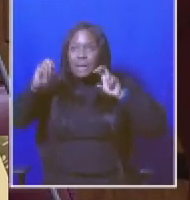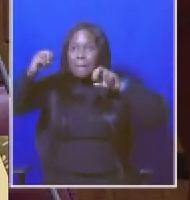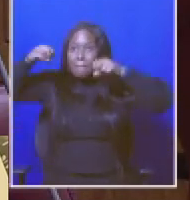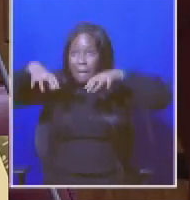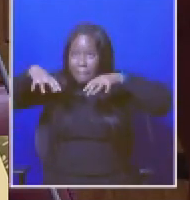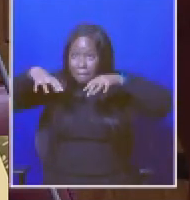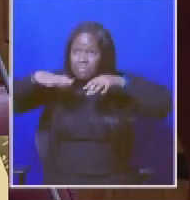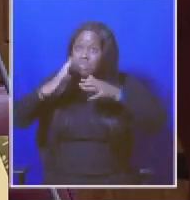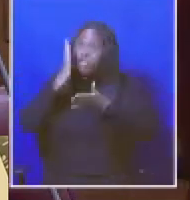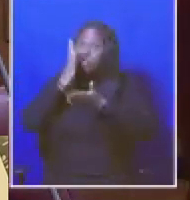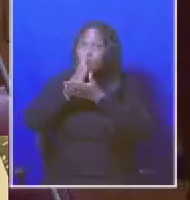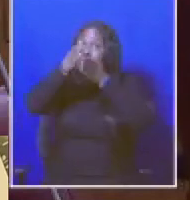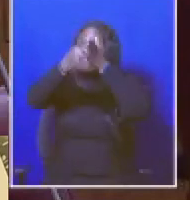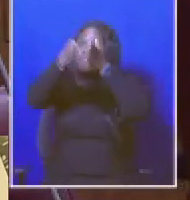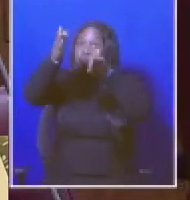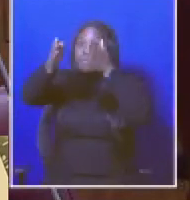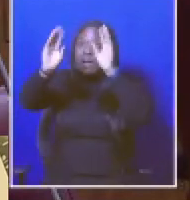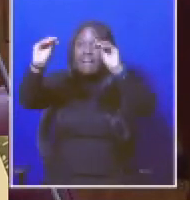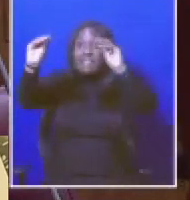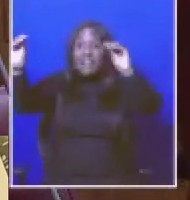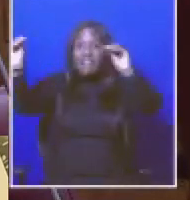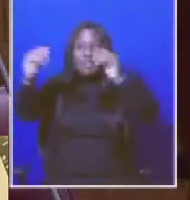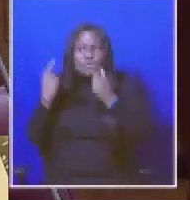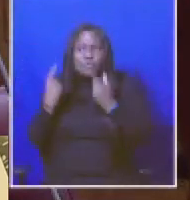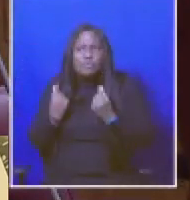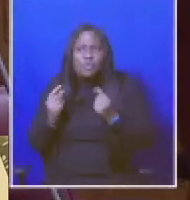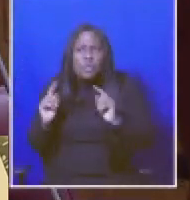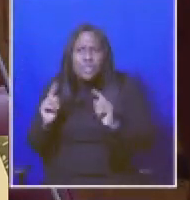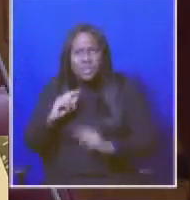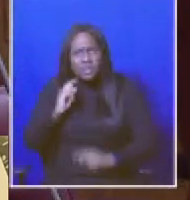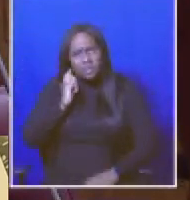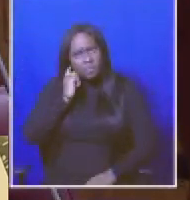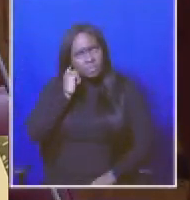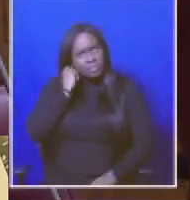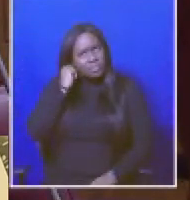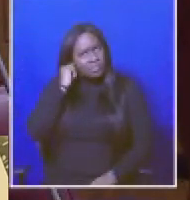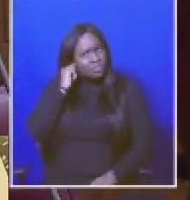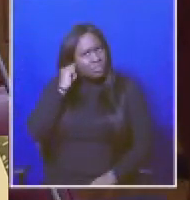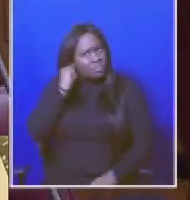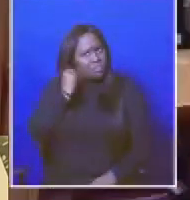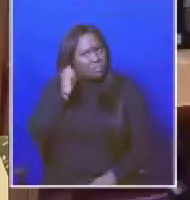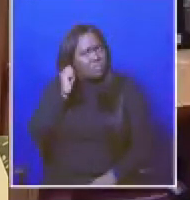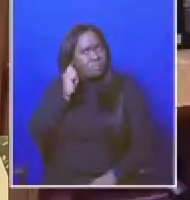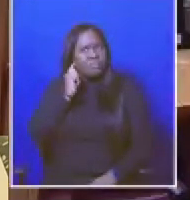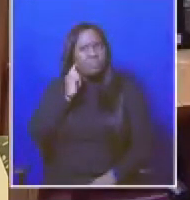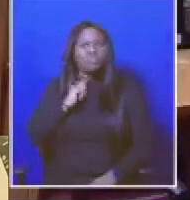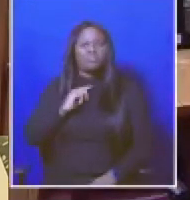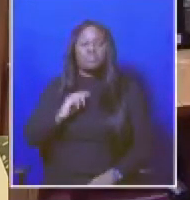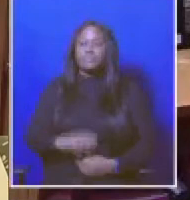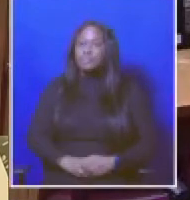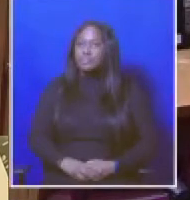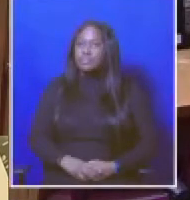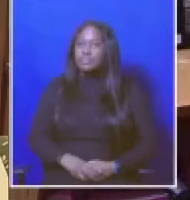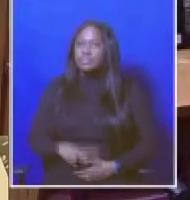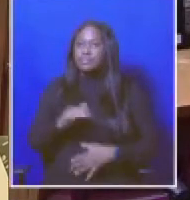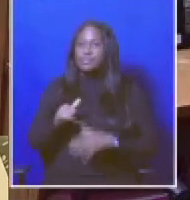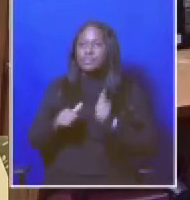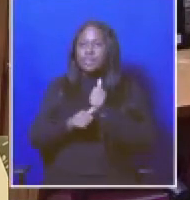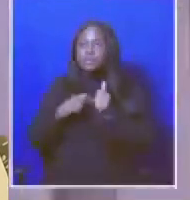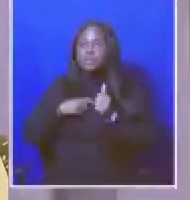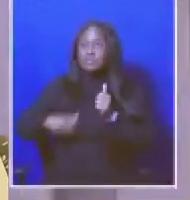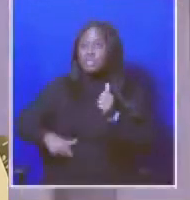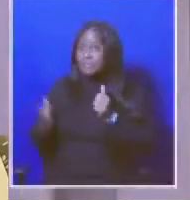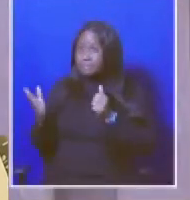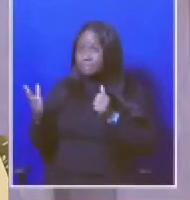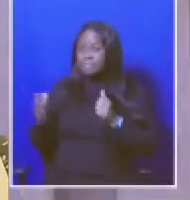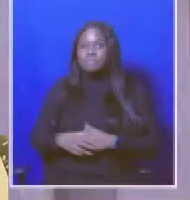South Africans living in these areas. Thank you. Thank you very much, Deputy President. Thank you very